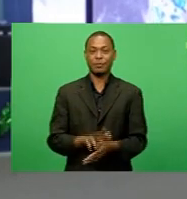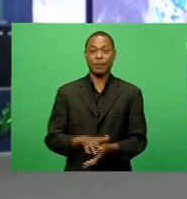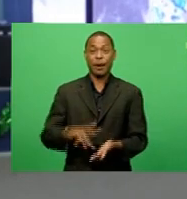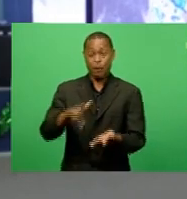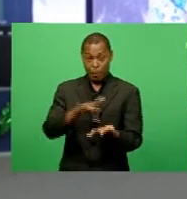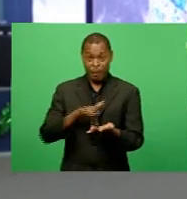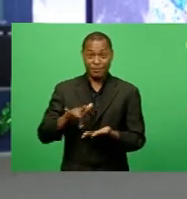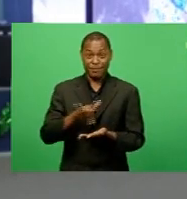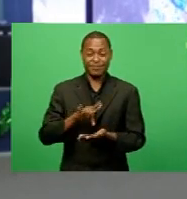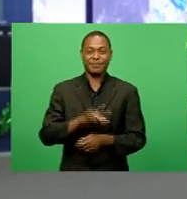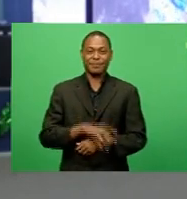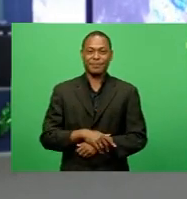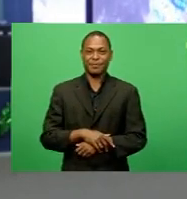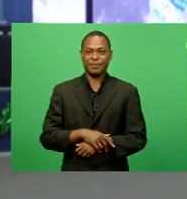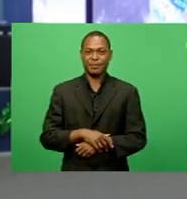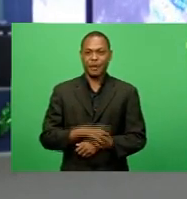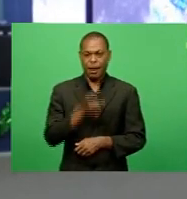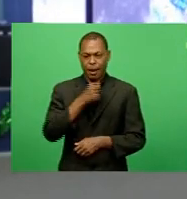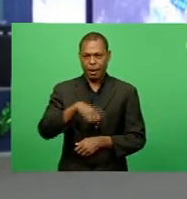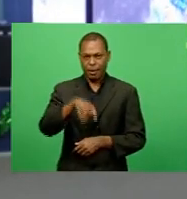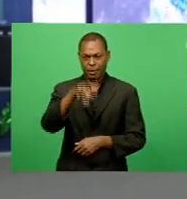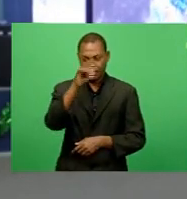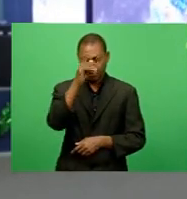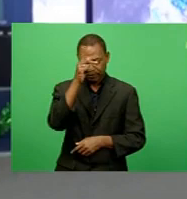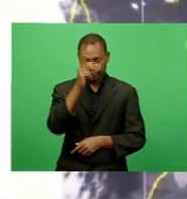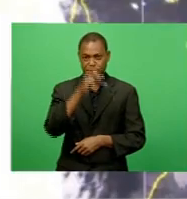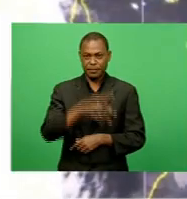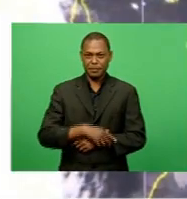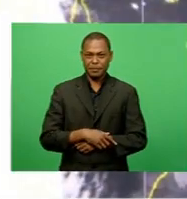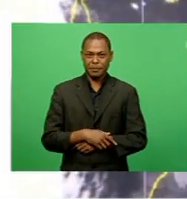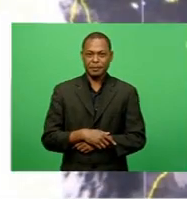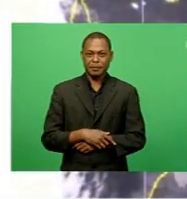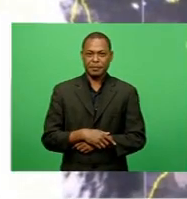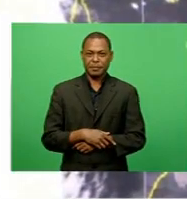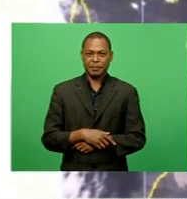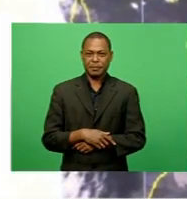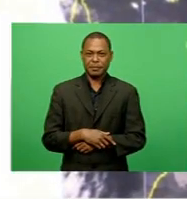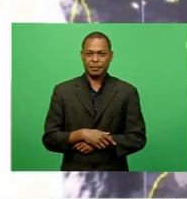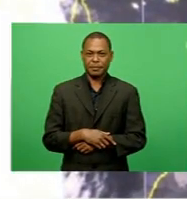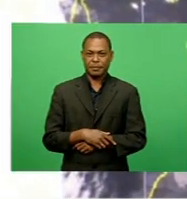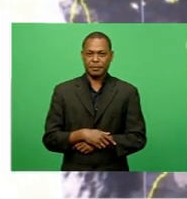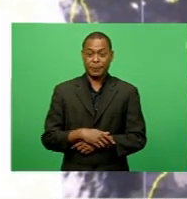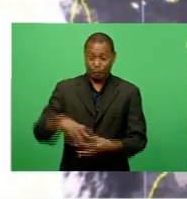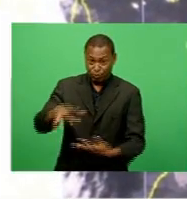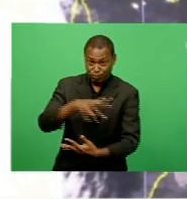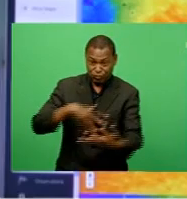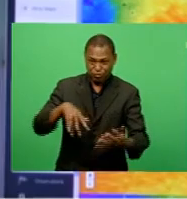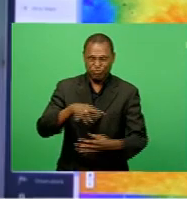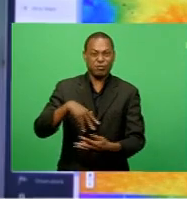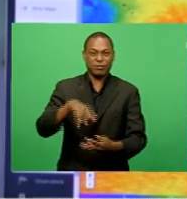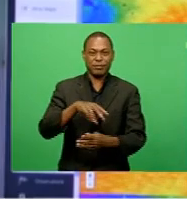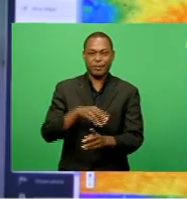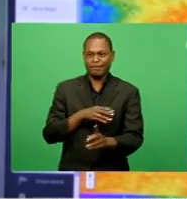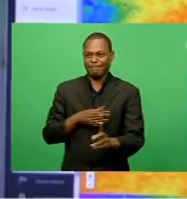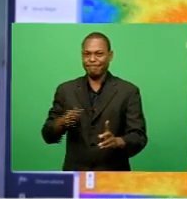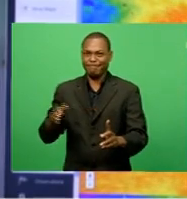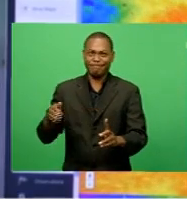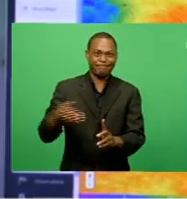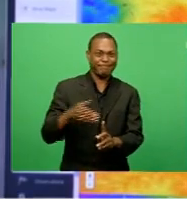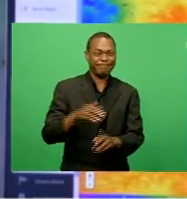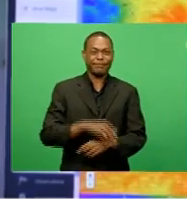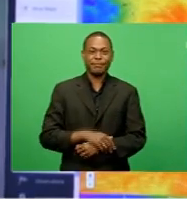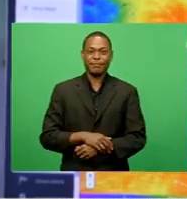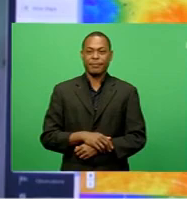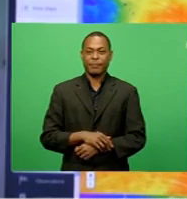group, and Kandavu to SE tracks southeastwards. The system will complete making a loop later tomorrow before taking